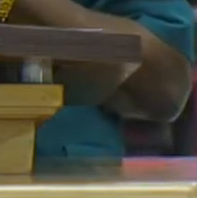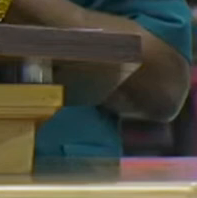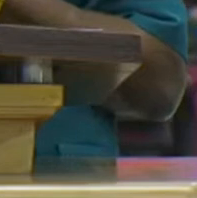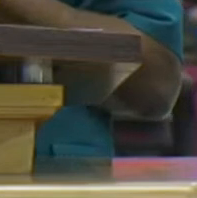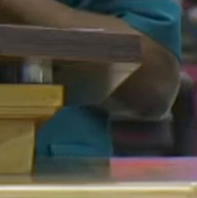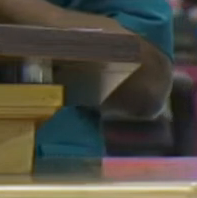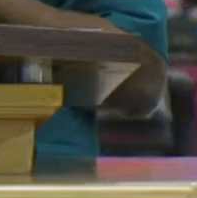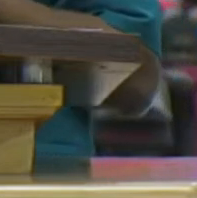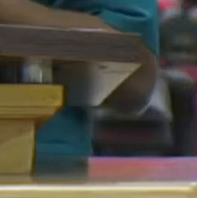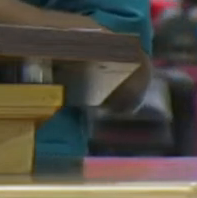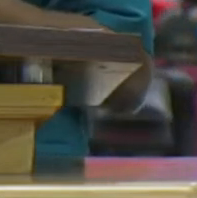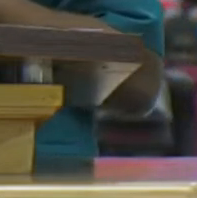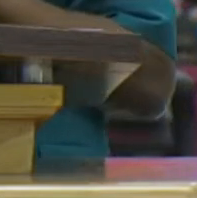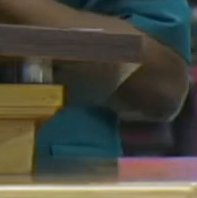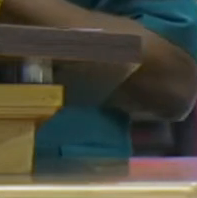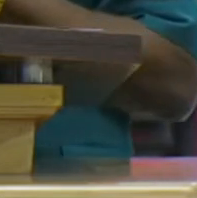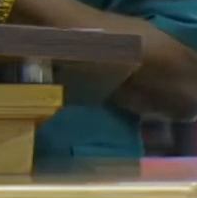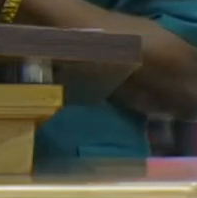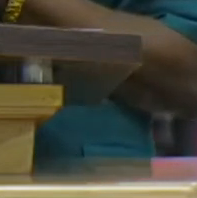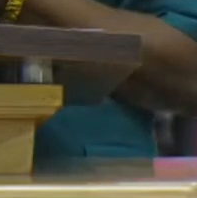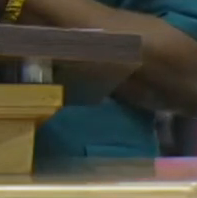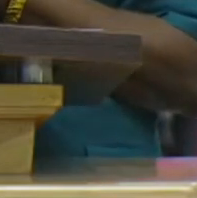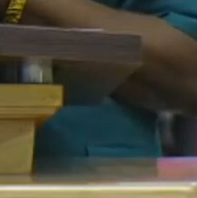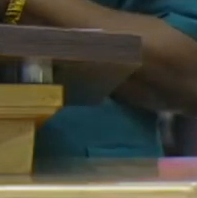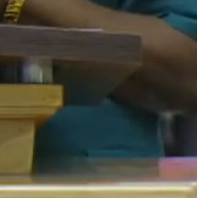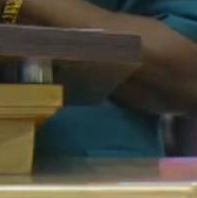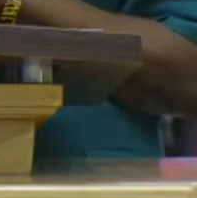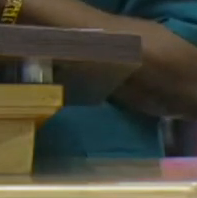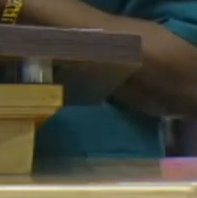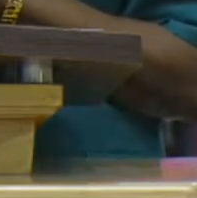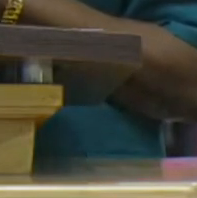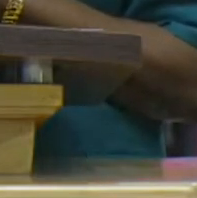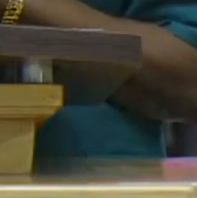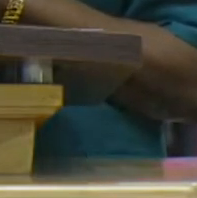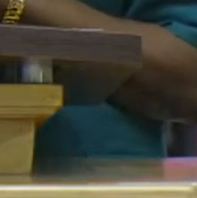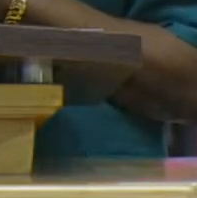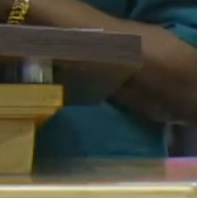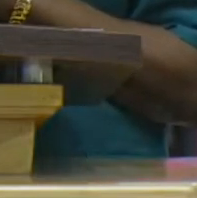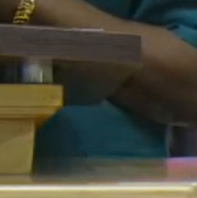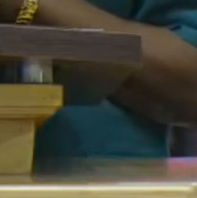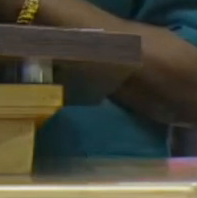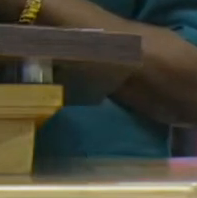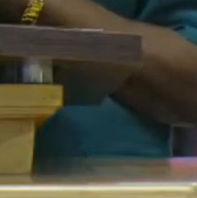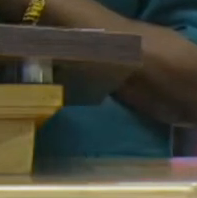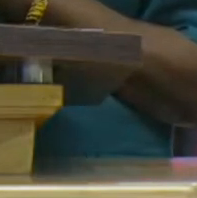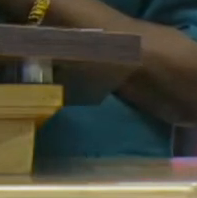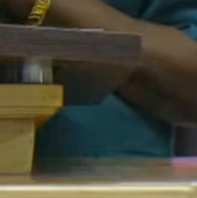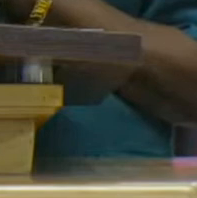Number five. Ikarun.